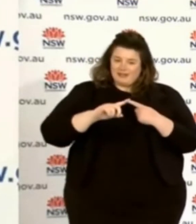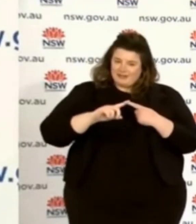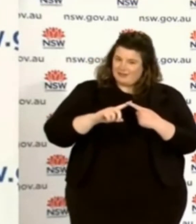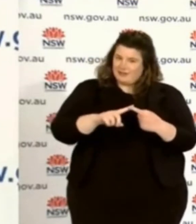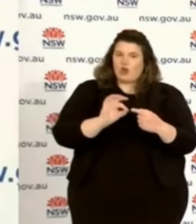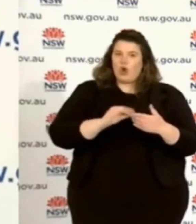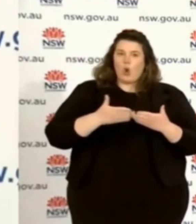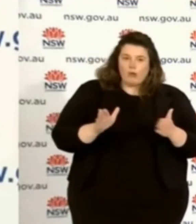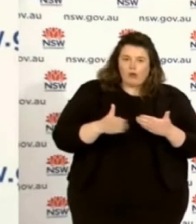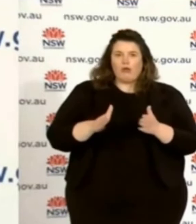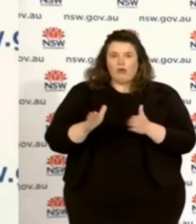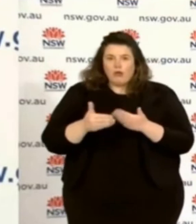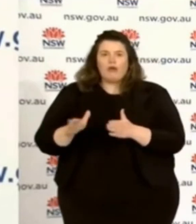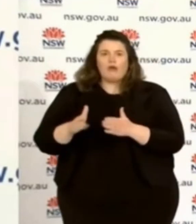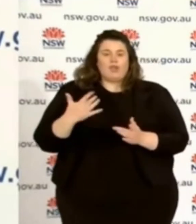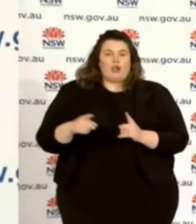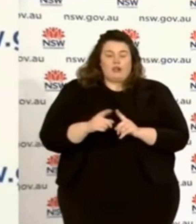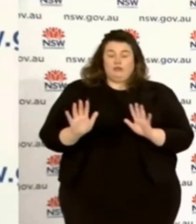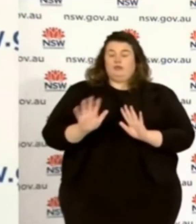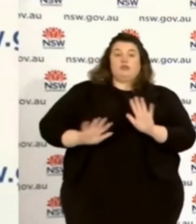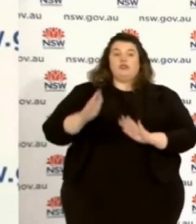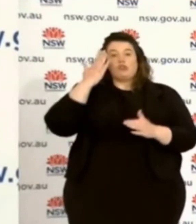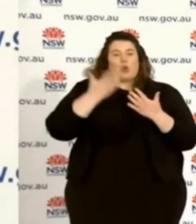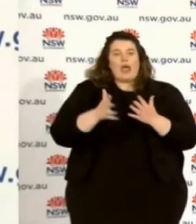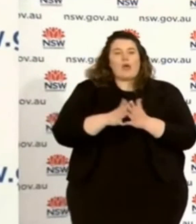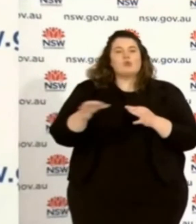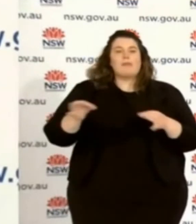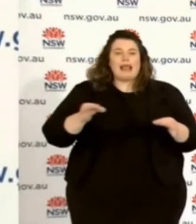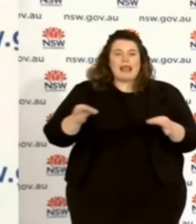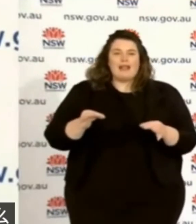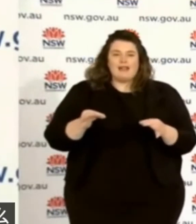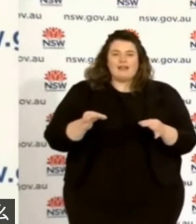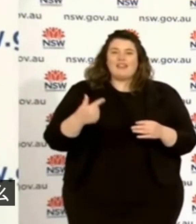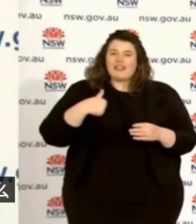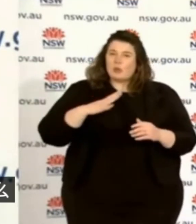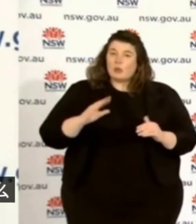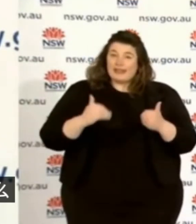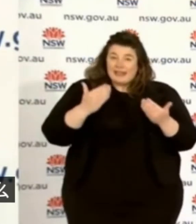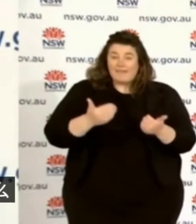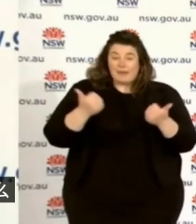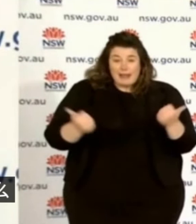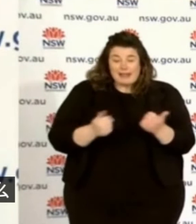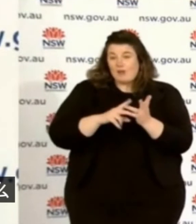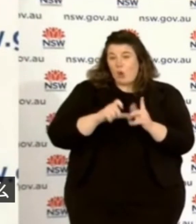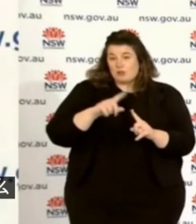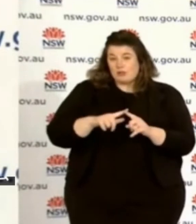confident they can keep their doors open. And that's why it's really important for everybody to follow this plan. That's why we're giving plenty